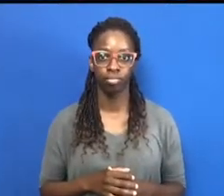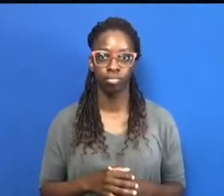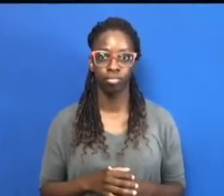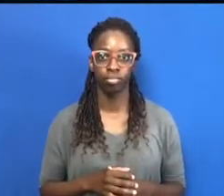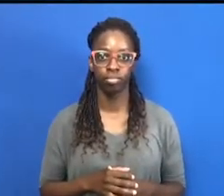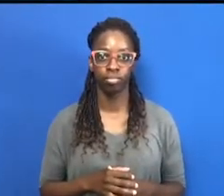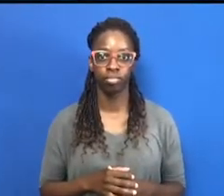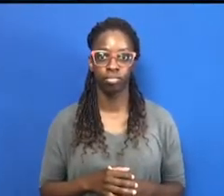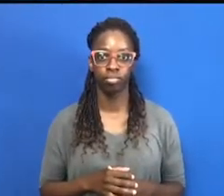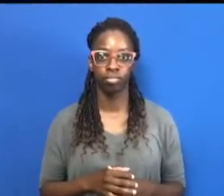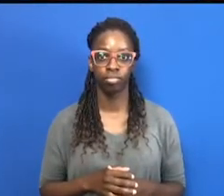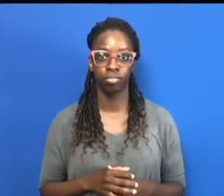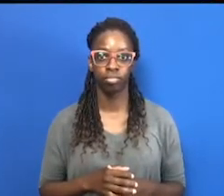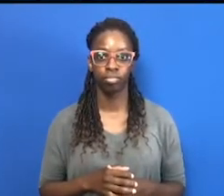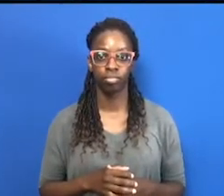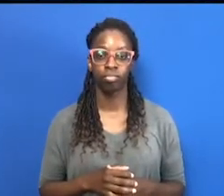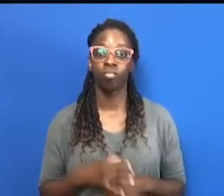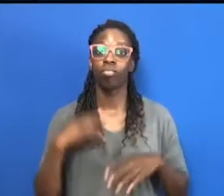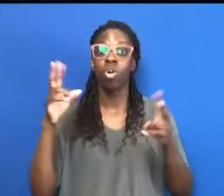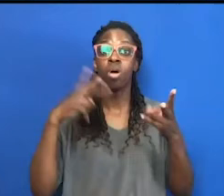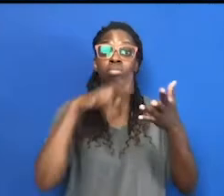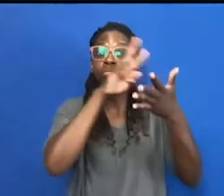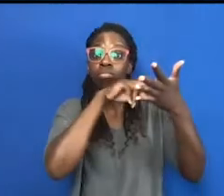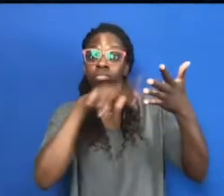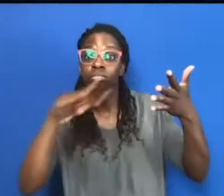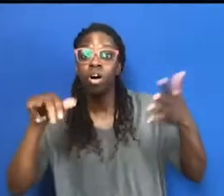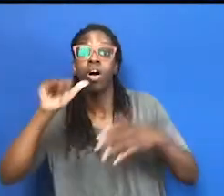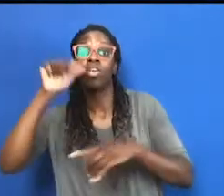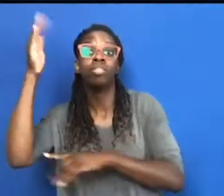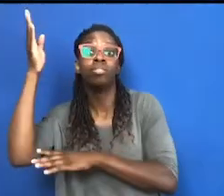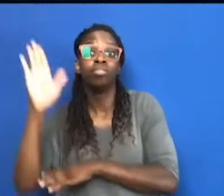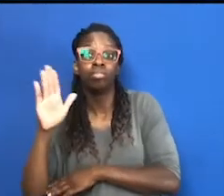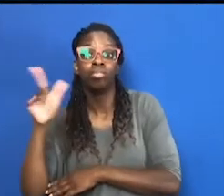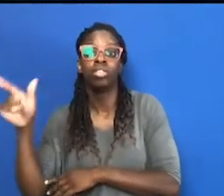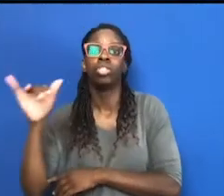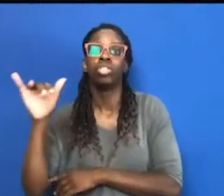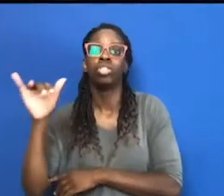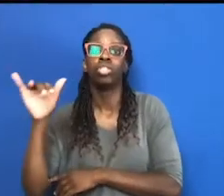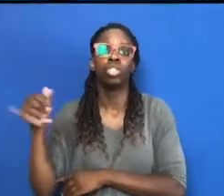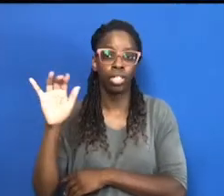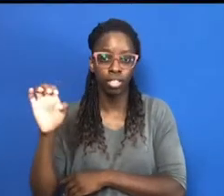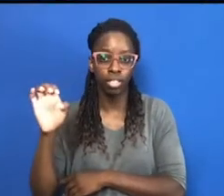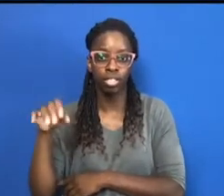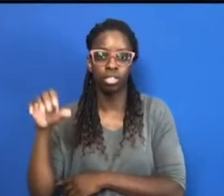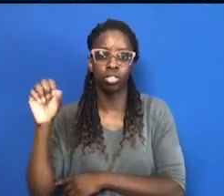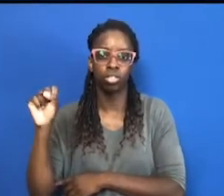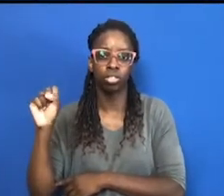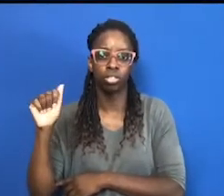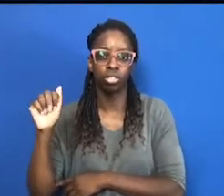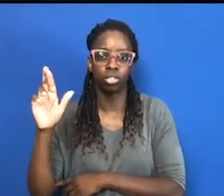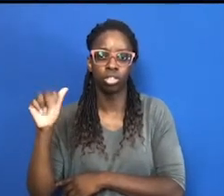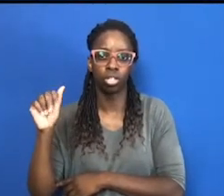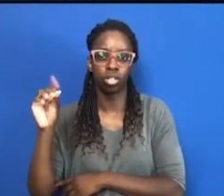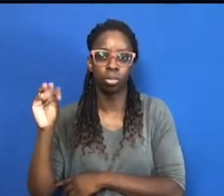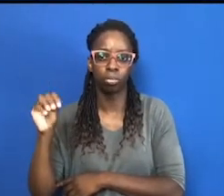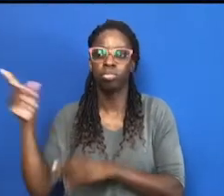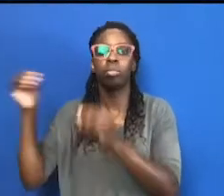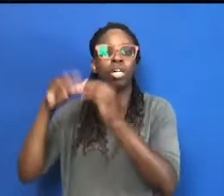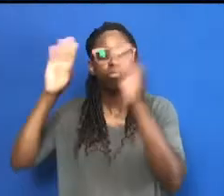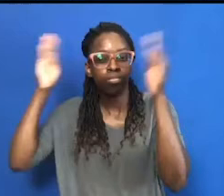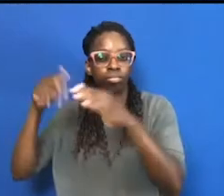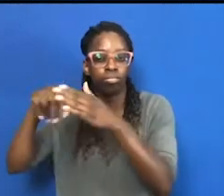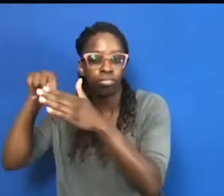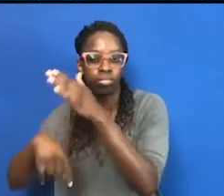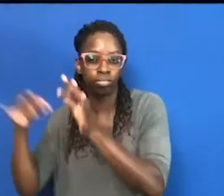other presentation by Julie Sarama and myself that details the more well-developed learning trajectories